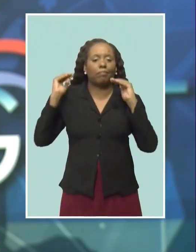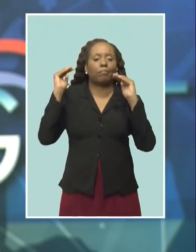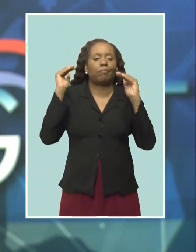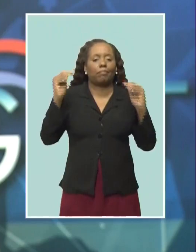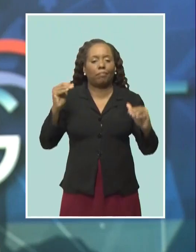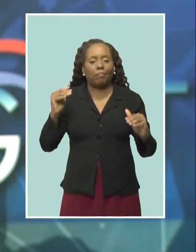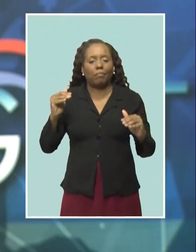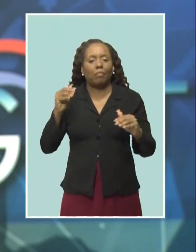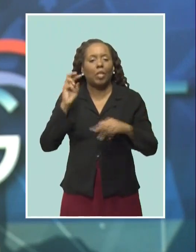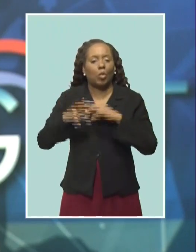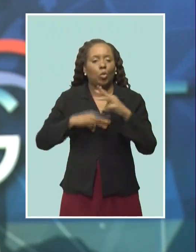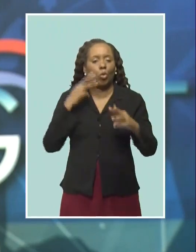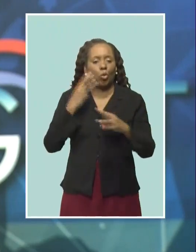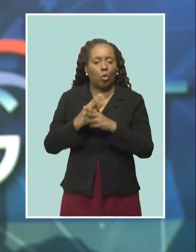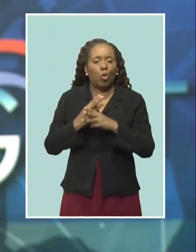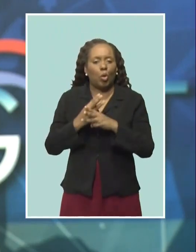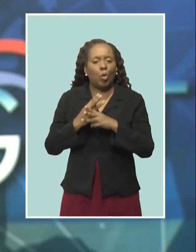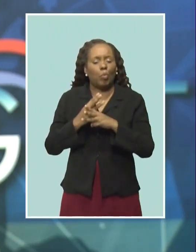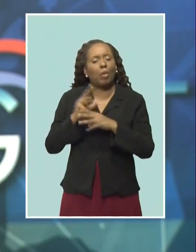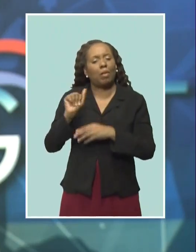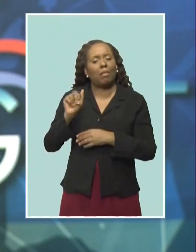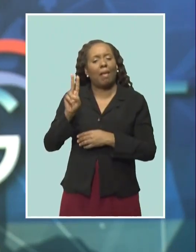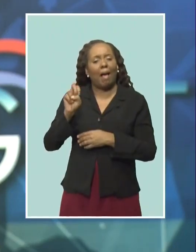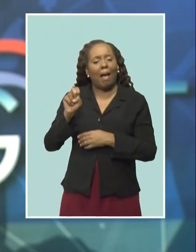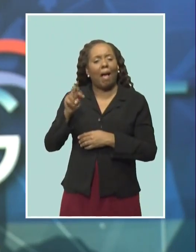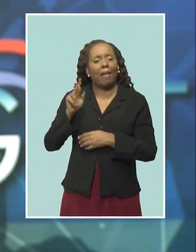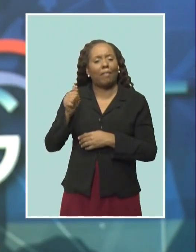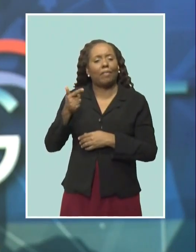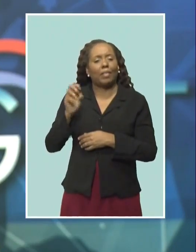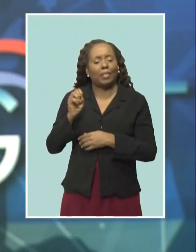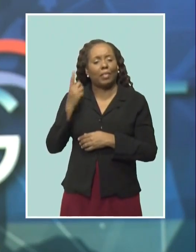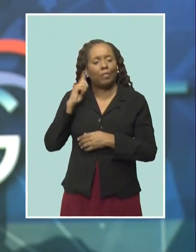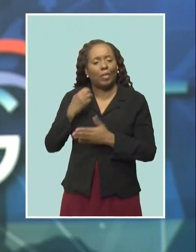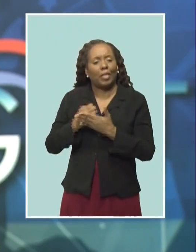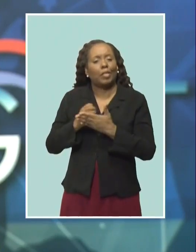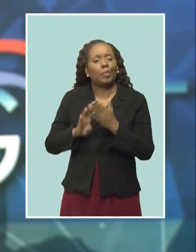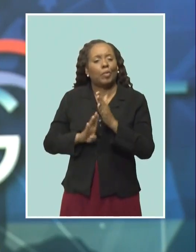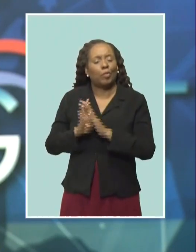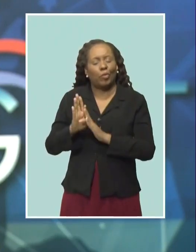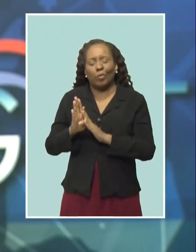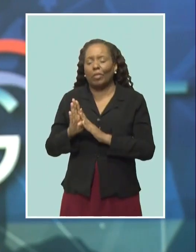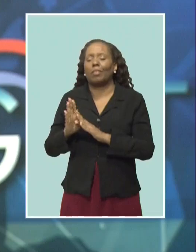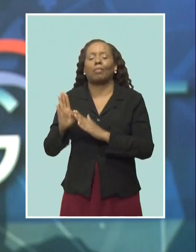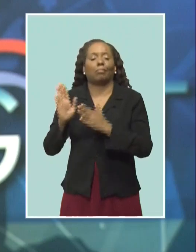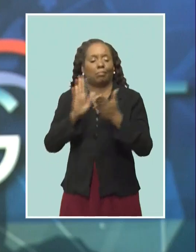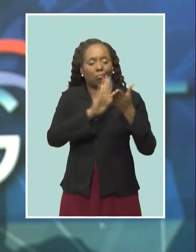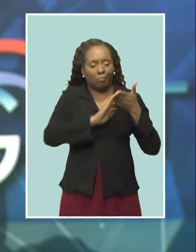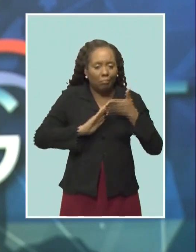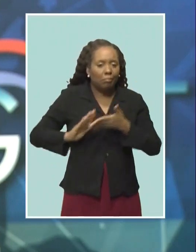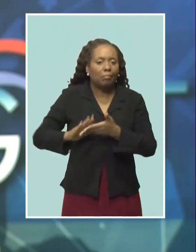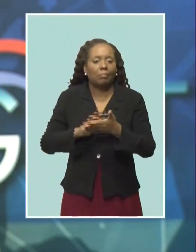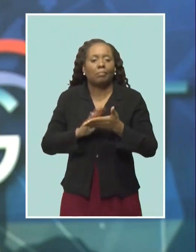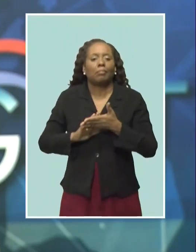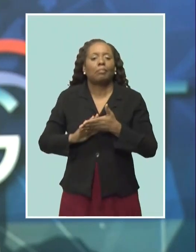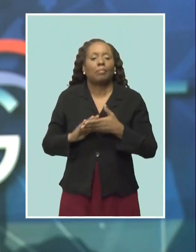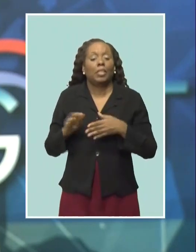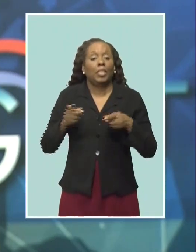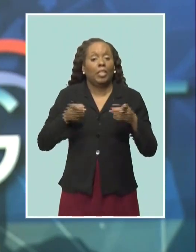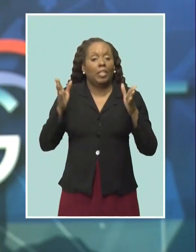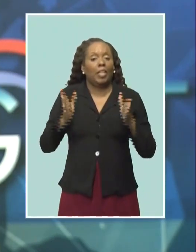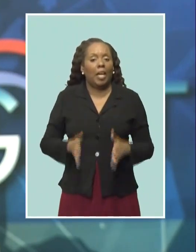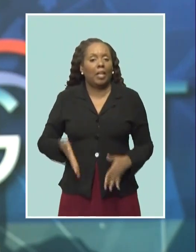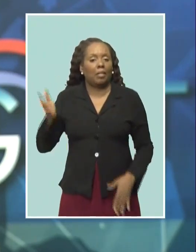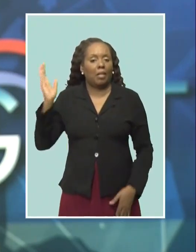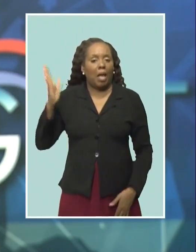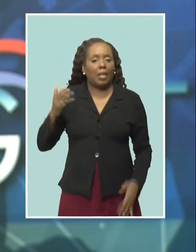average for economic growth. The IMF's Managing Director, Kristalina Georgieva, shared the view while speaking today at a media